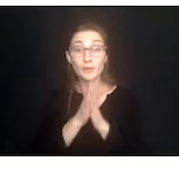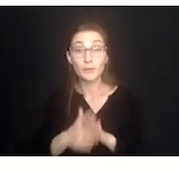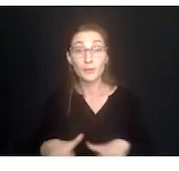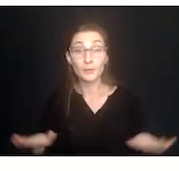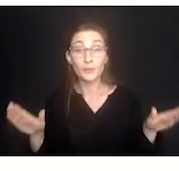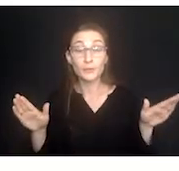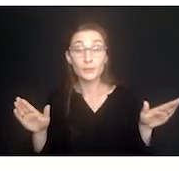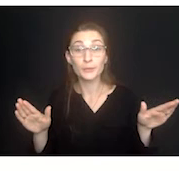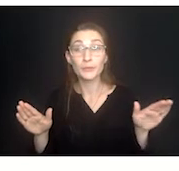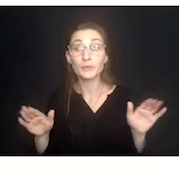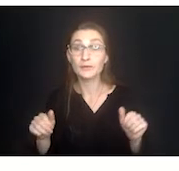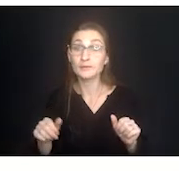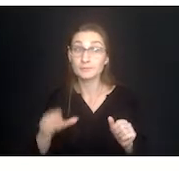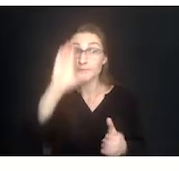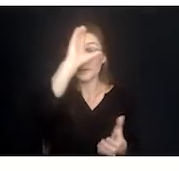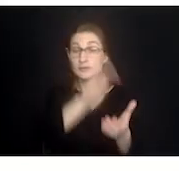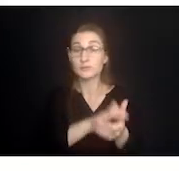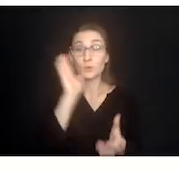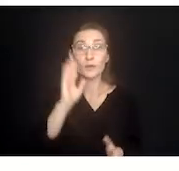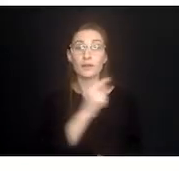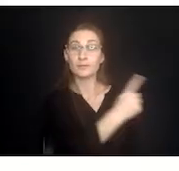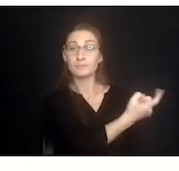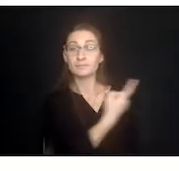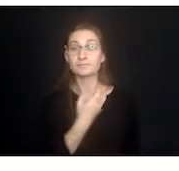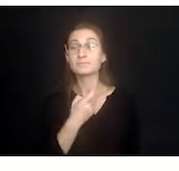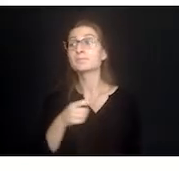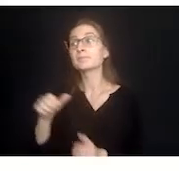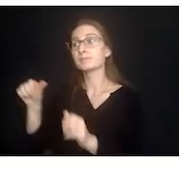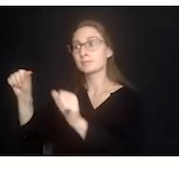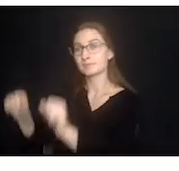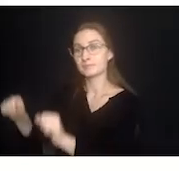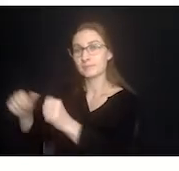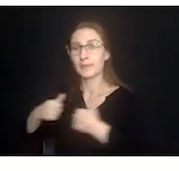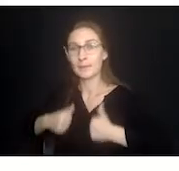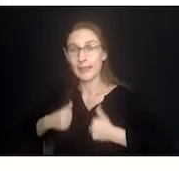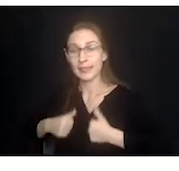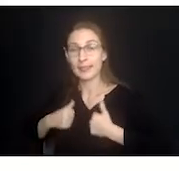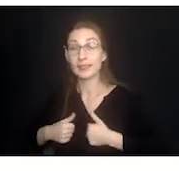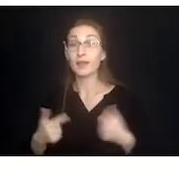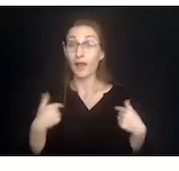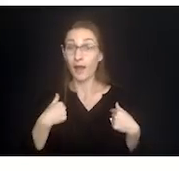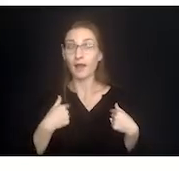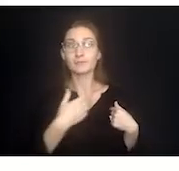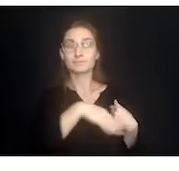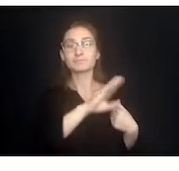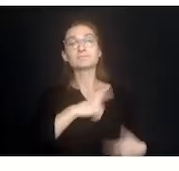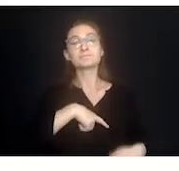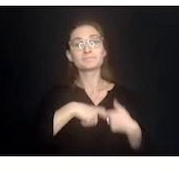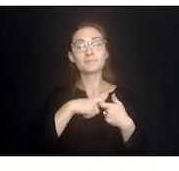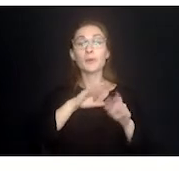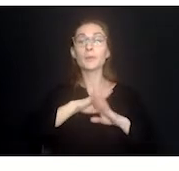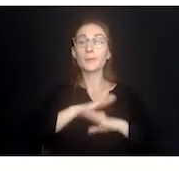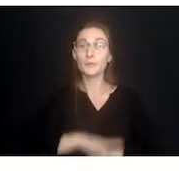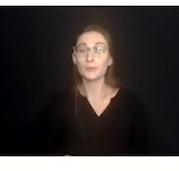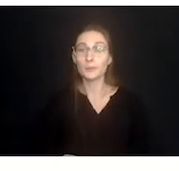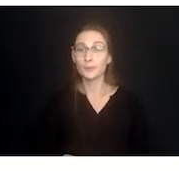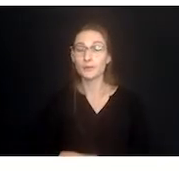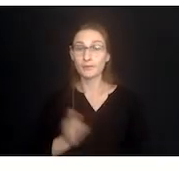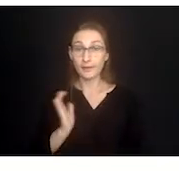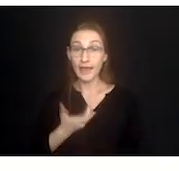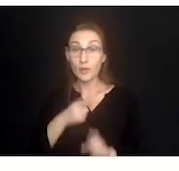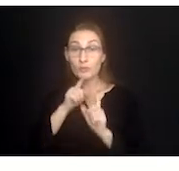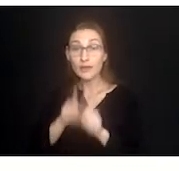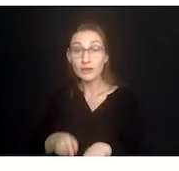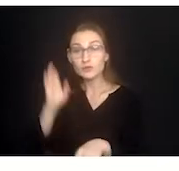have the foresight to remain calm or step away and take a moment, my husband will come in and say, okay, I'll finish up in here. Go take a minute.